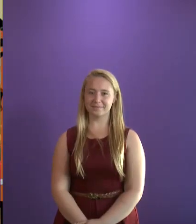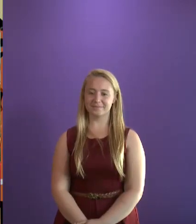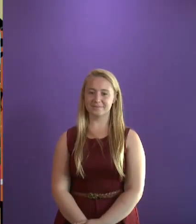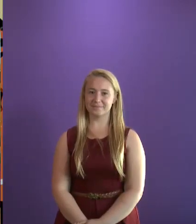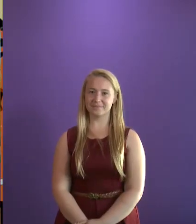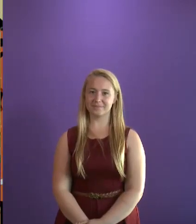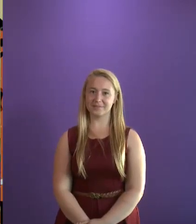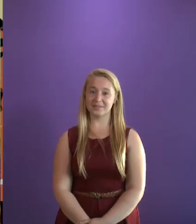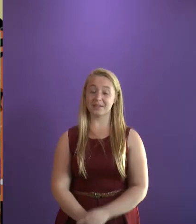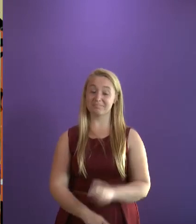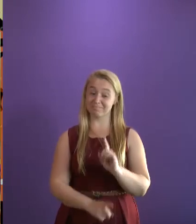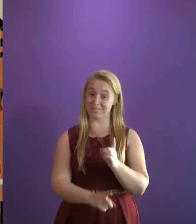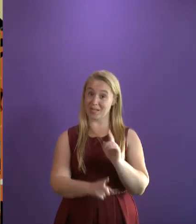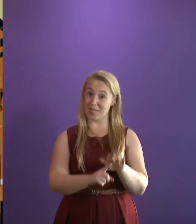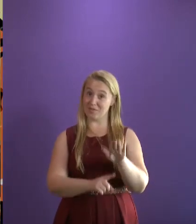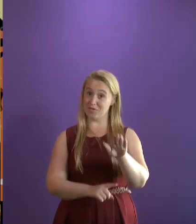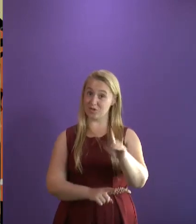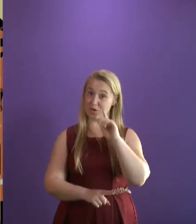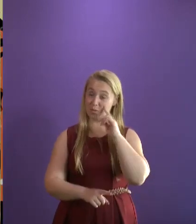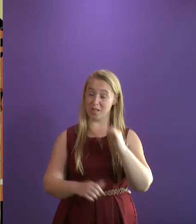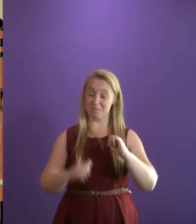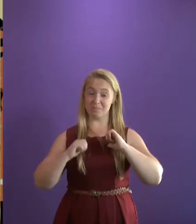There's one for the future.